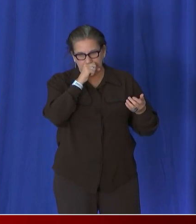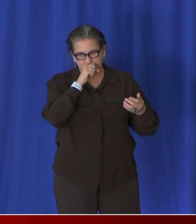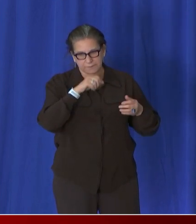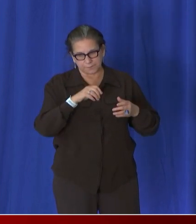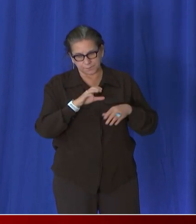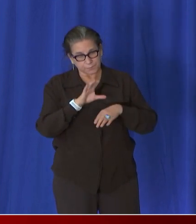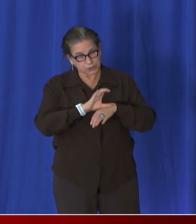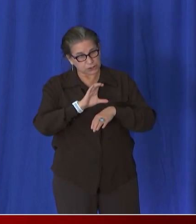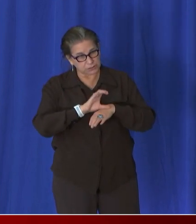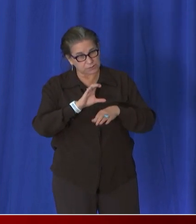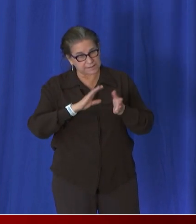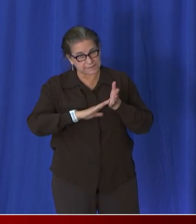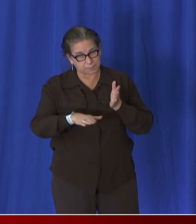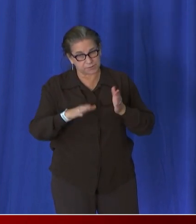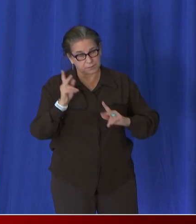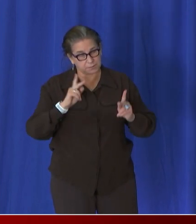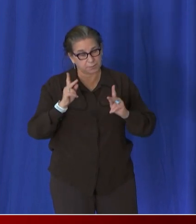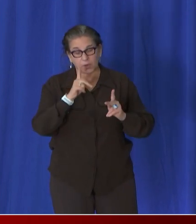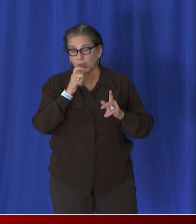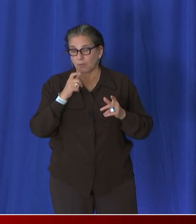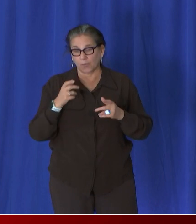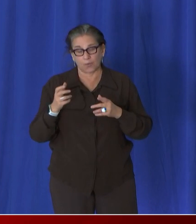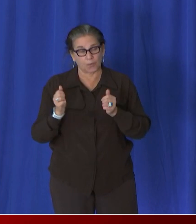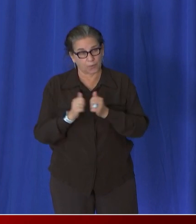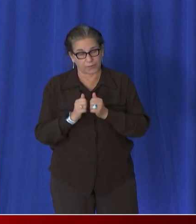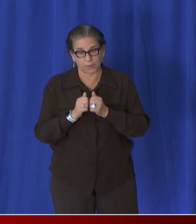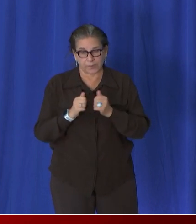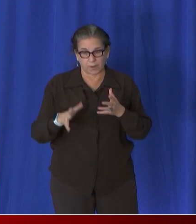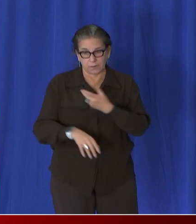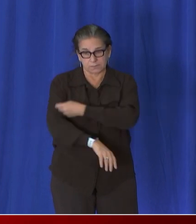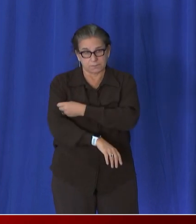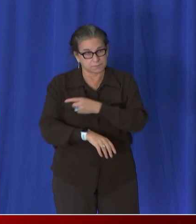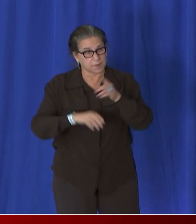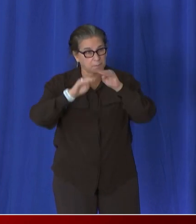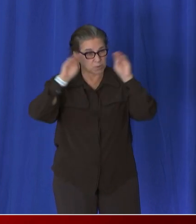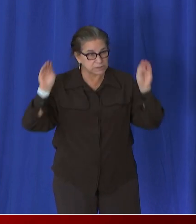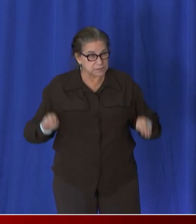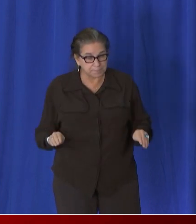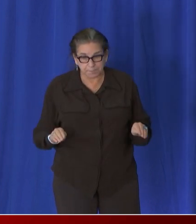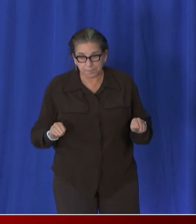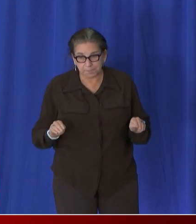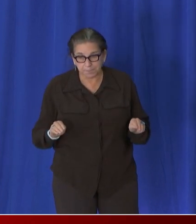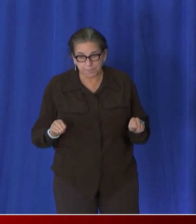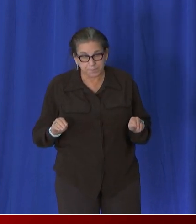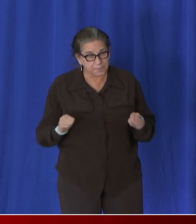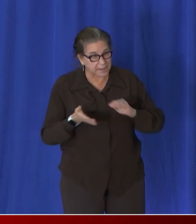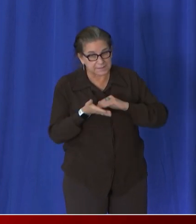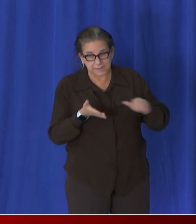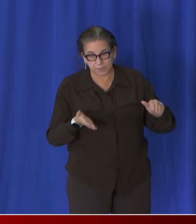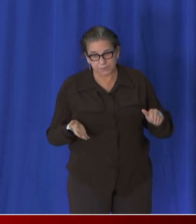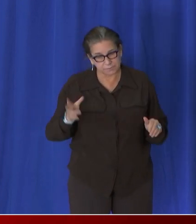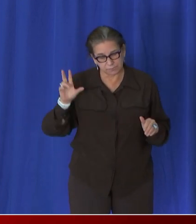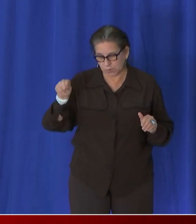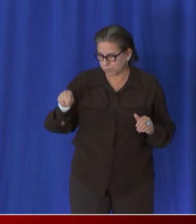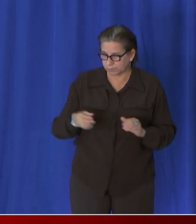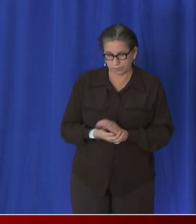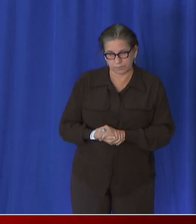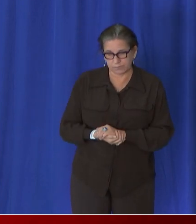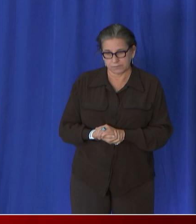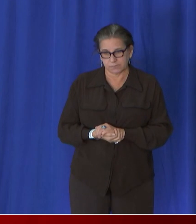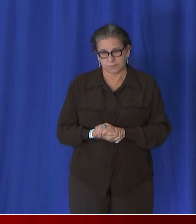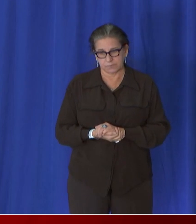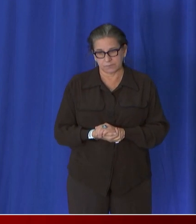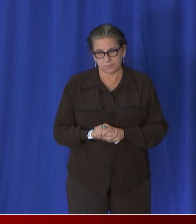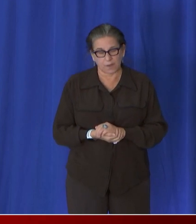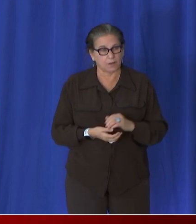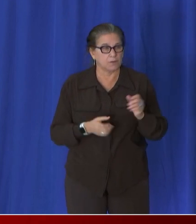not covered. How about museums? They're not covered. How about the office space? So it depends, and this is where